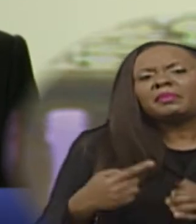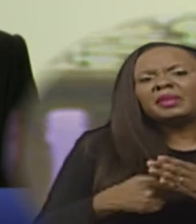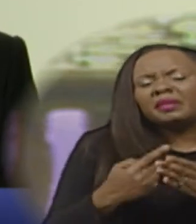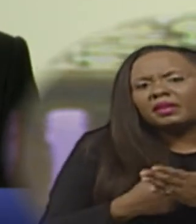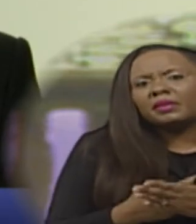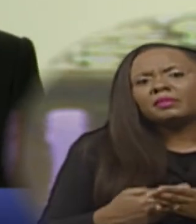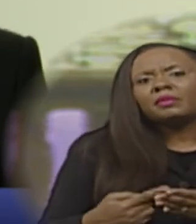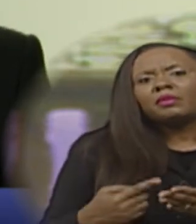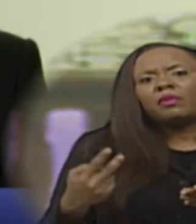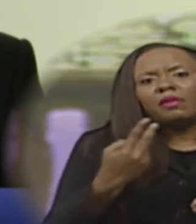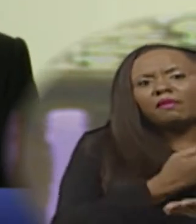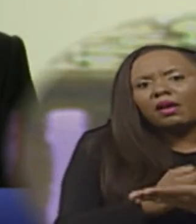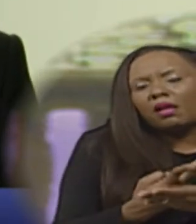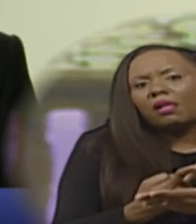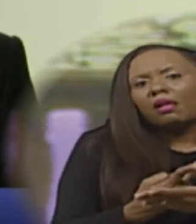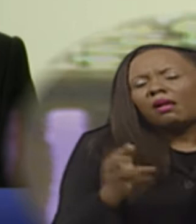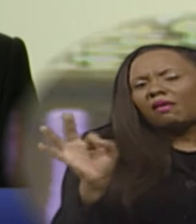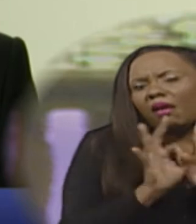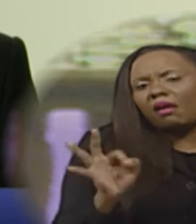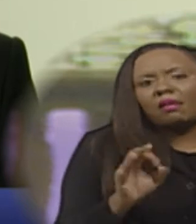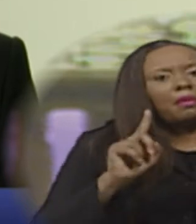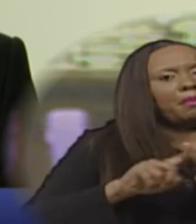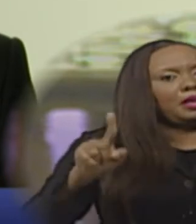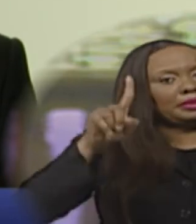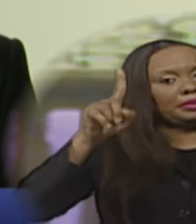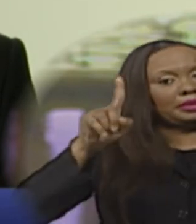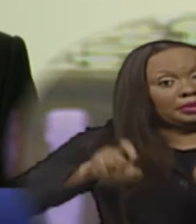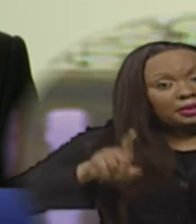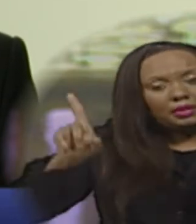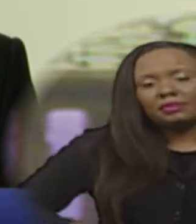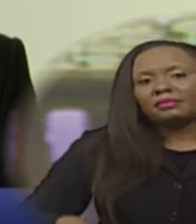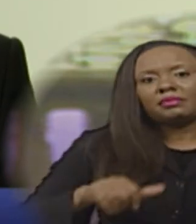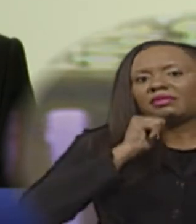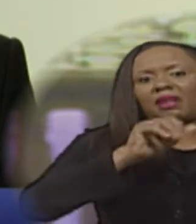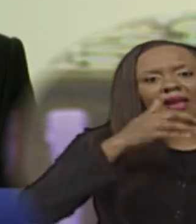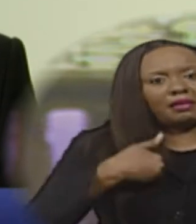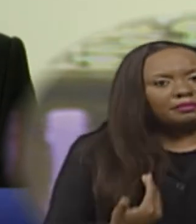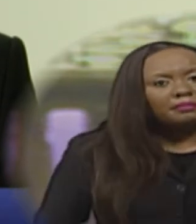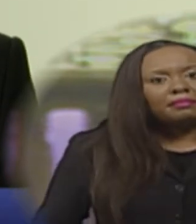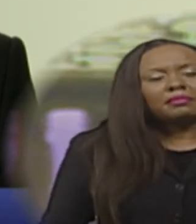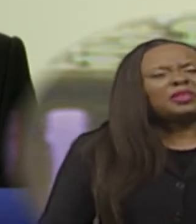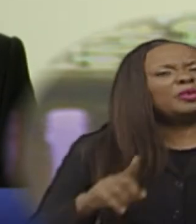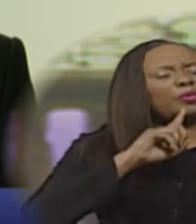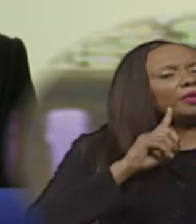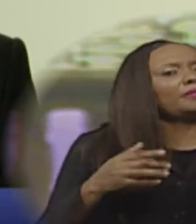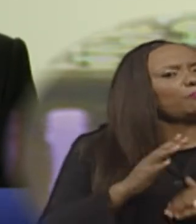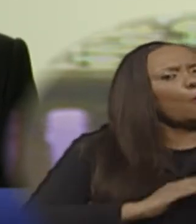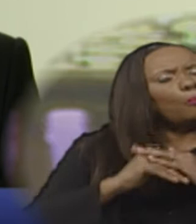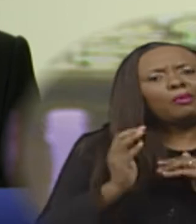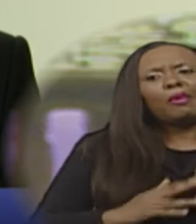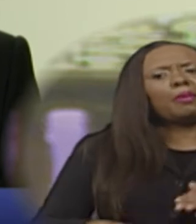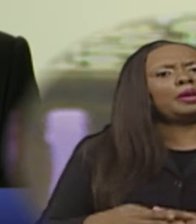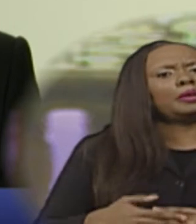instance on resampling or retesting, we have never had a failure rate past that. So we're reasonably comfortable that our water